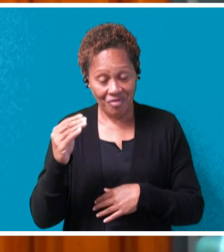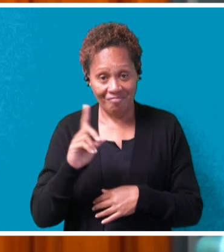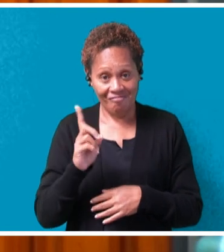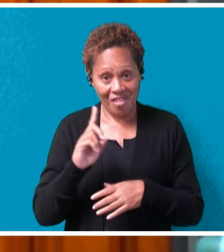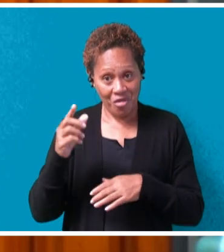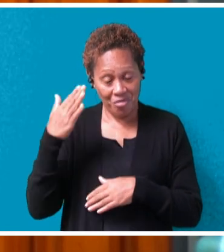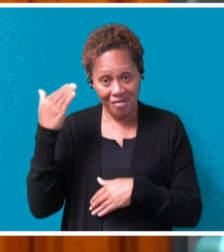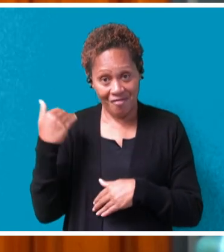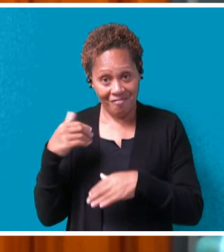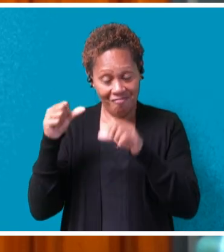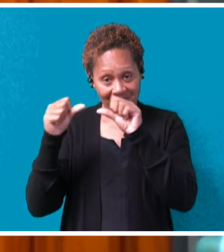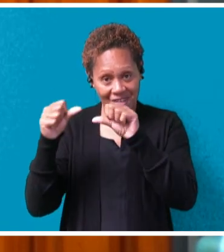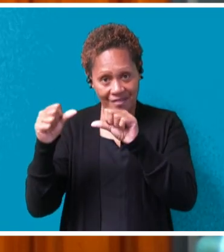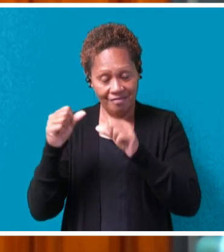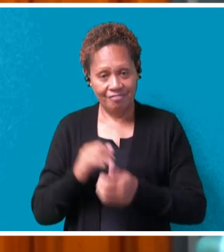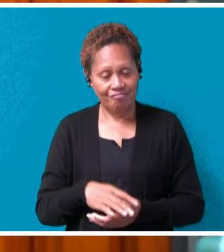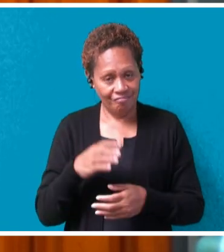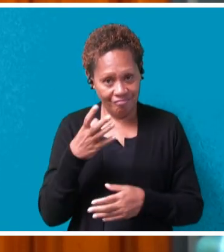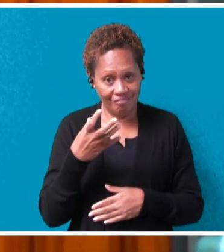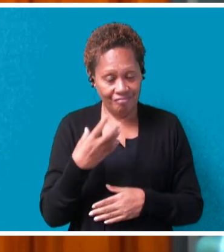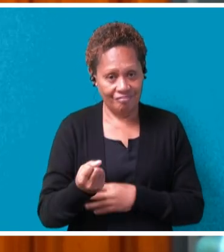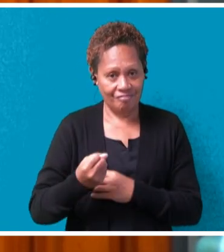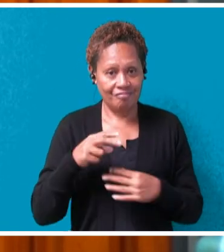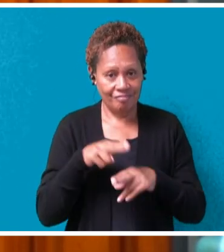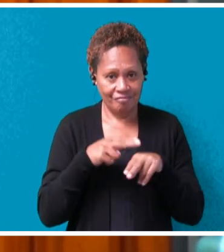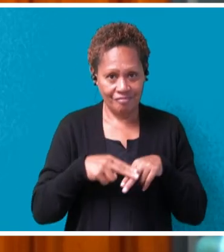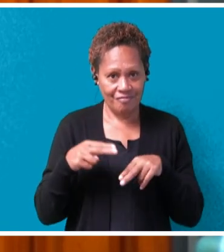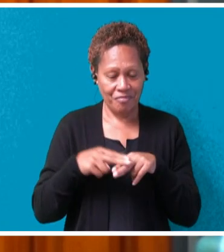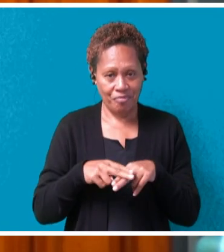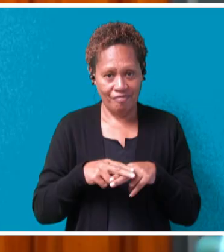President of the Republic of Fiji, Ratu Josaia